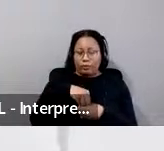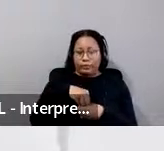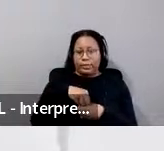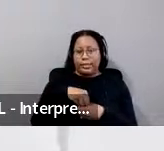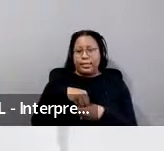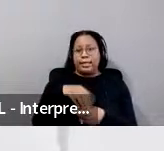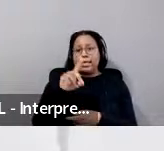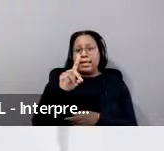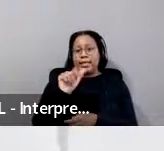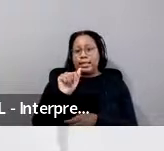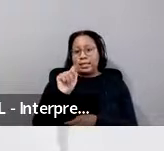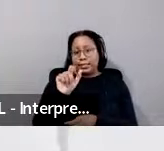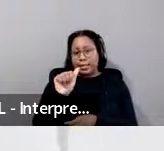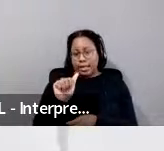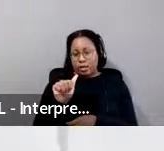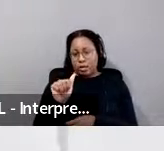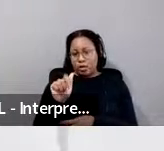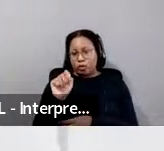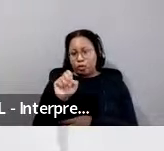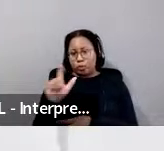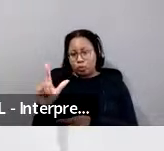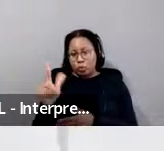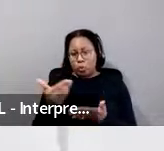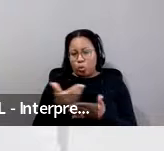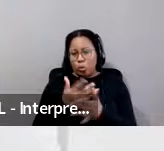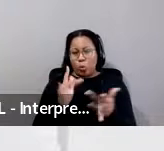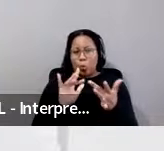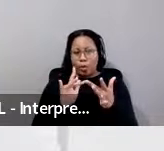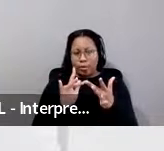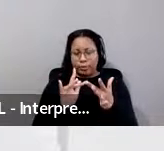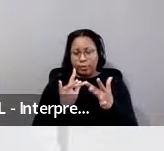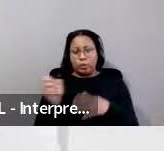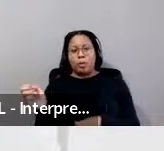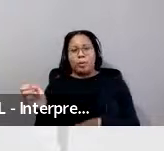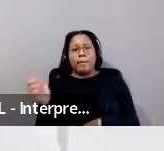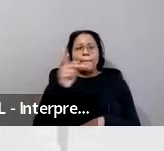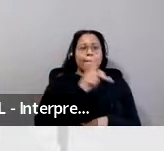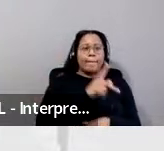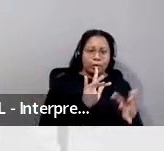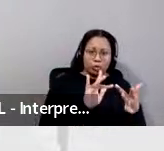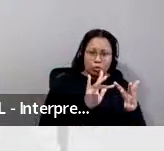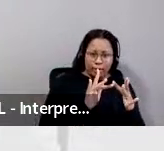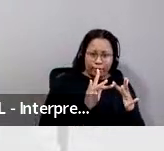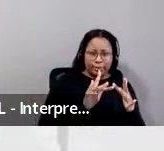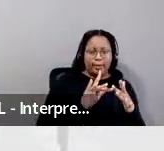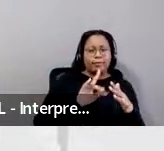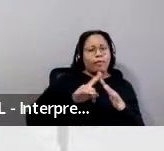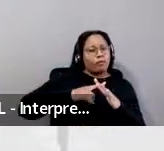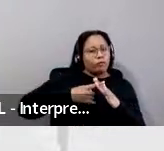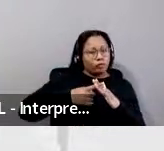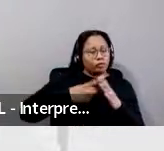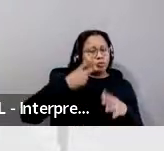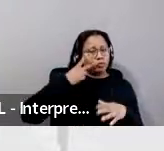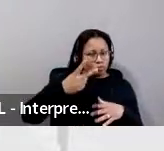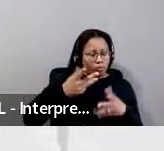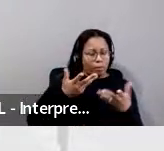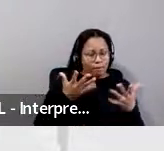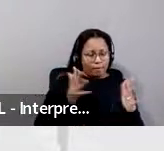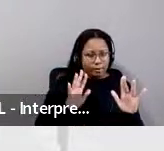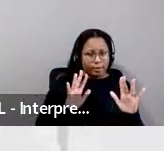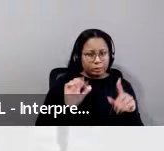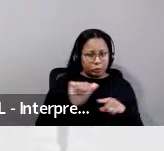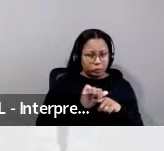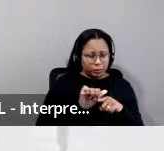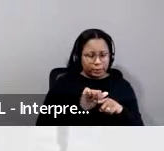that Sarit walked you through. So we're now back on the website that Sarit was walking us through, and you can see what I mean.